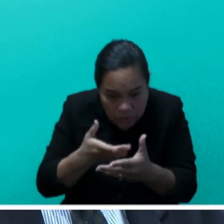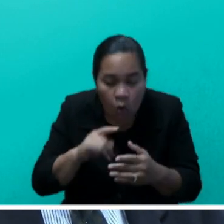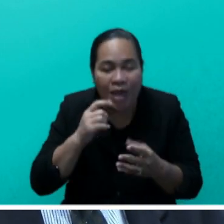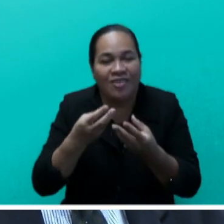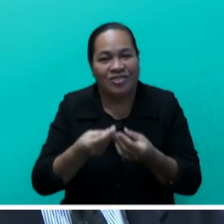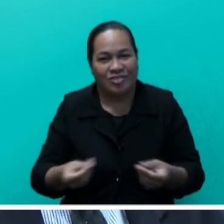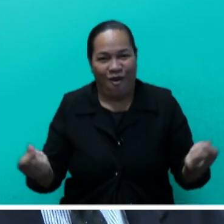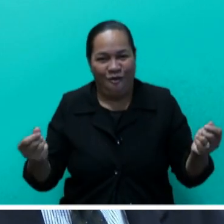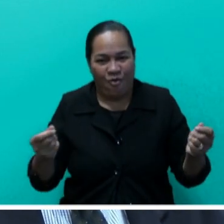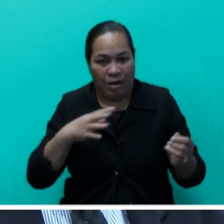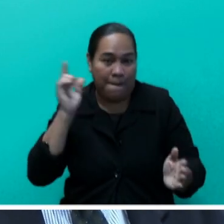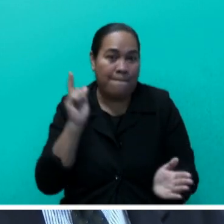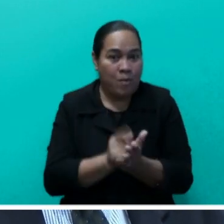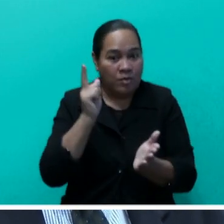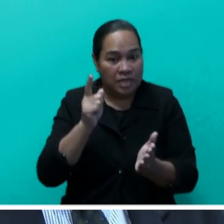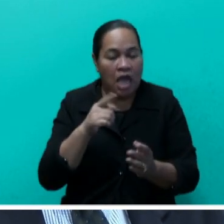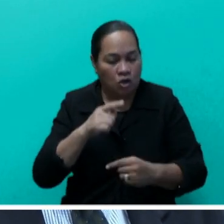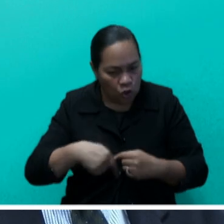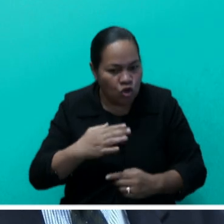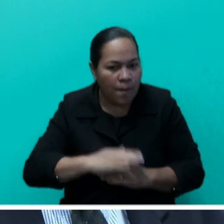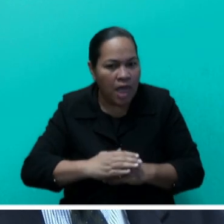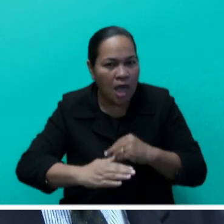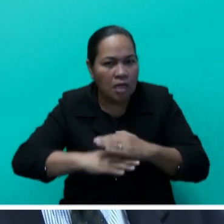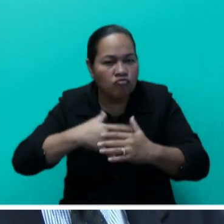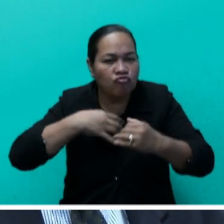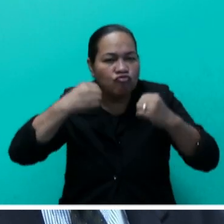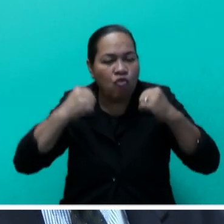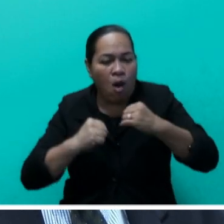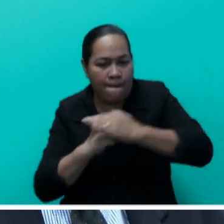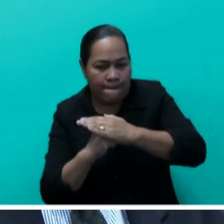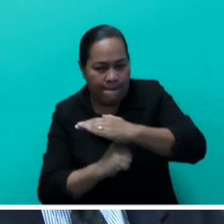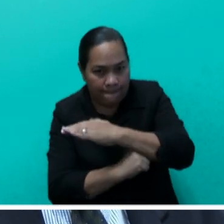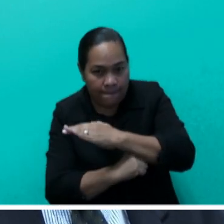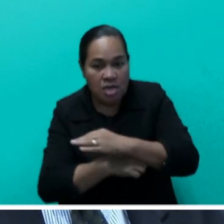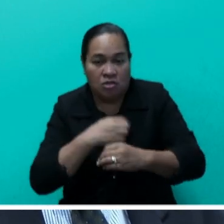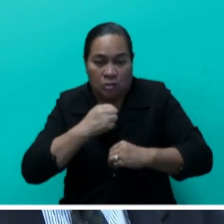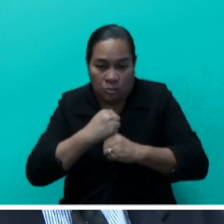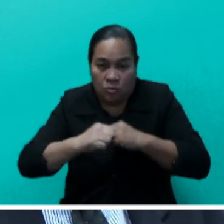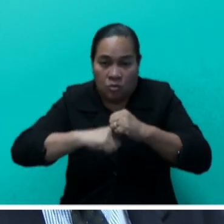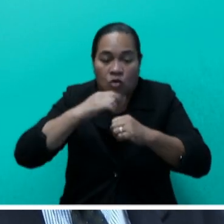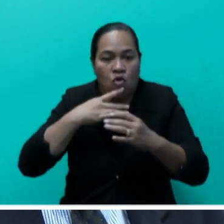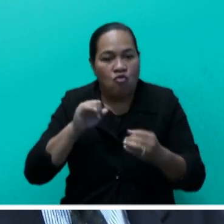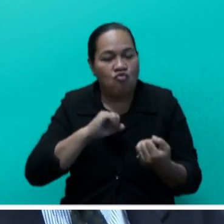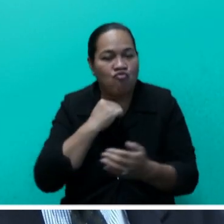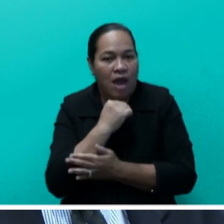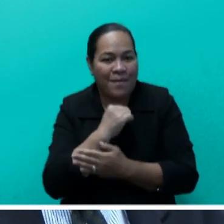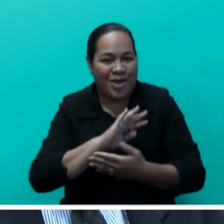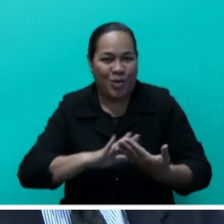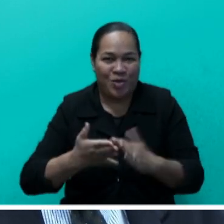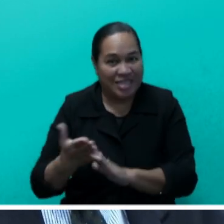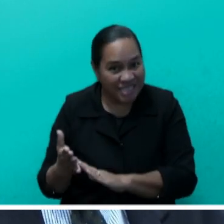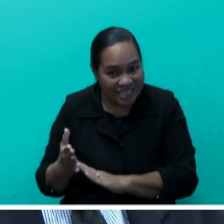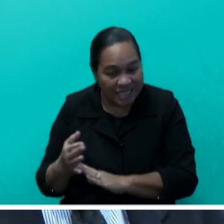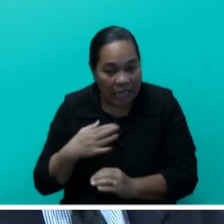promptly and continue to build a strong, unified rugby community. I look forward to